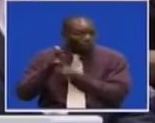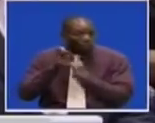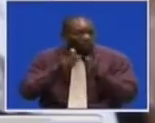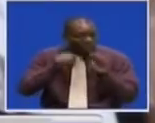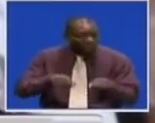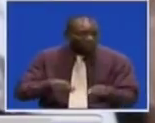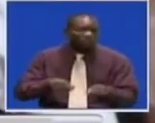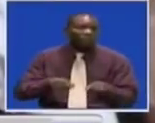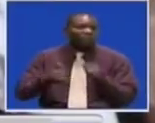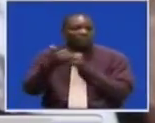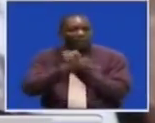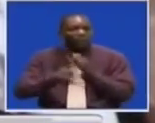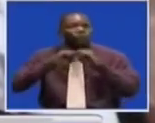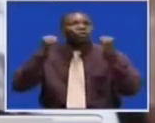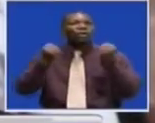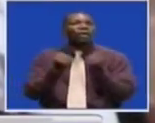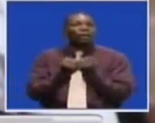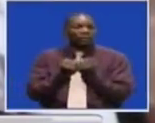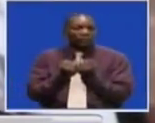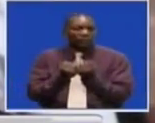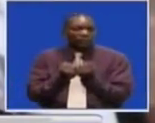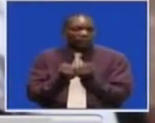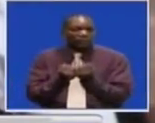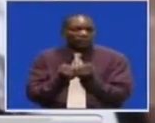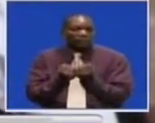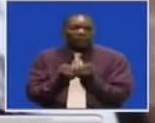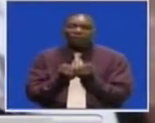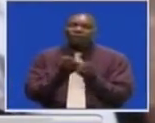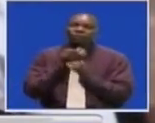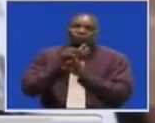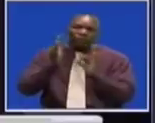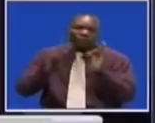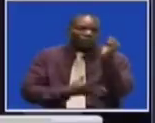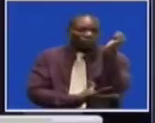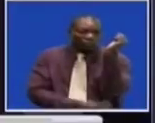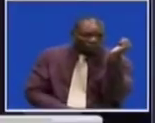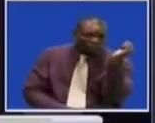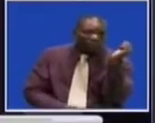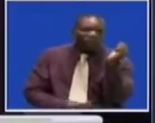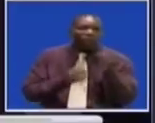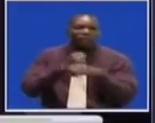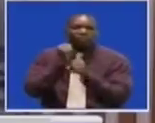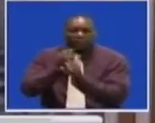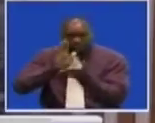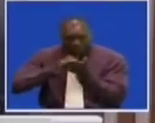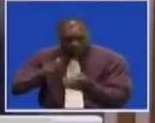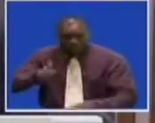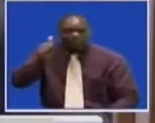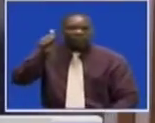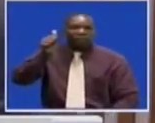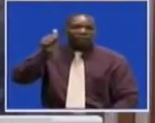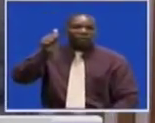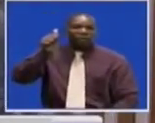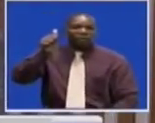drives countries and societies out of poverty by making them believe in themselves. We sat